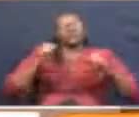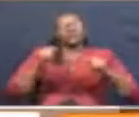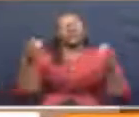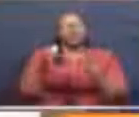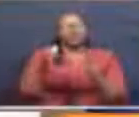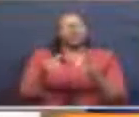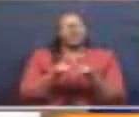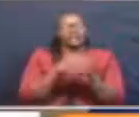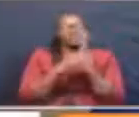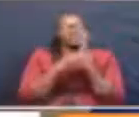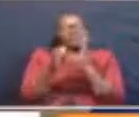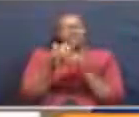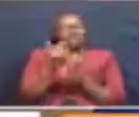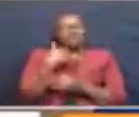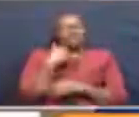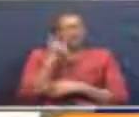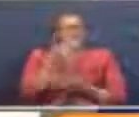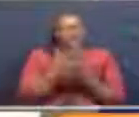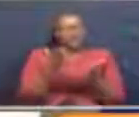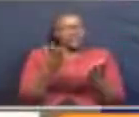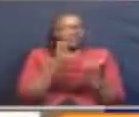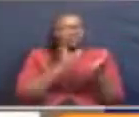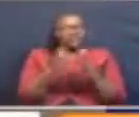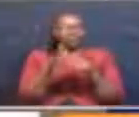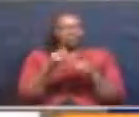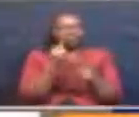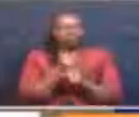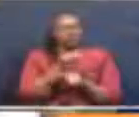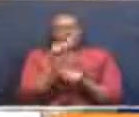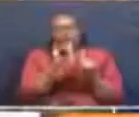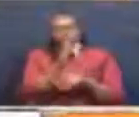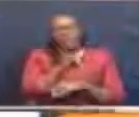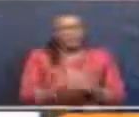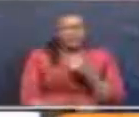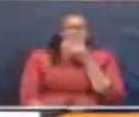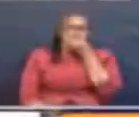business. Is that something you are facing or you're planning to do as well?